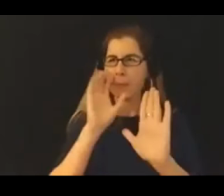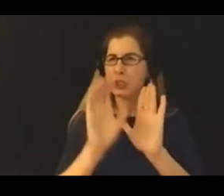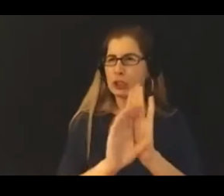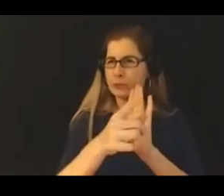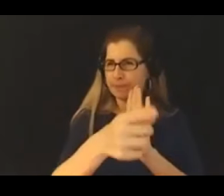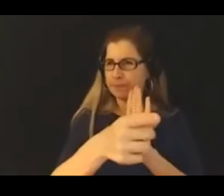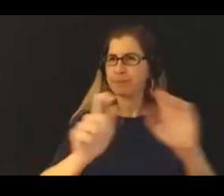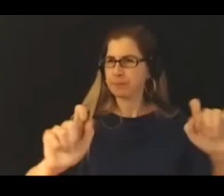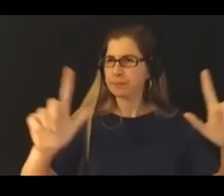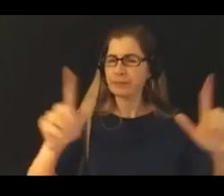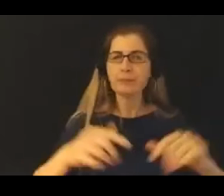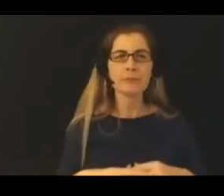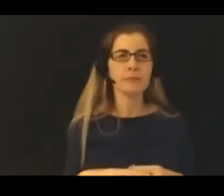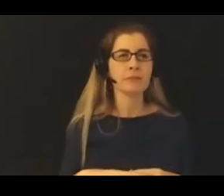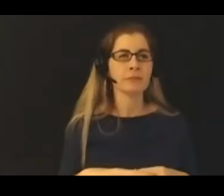slide.